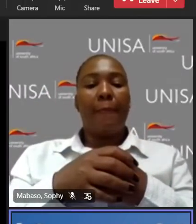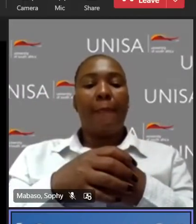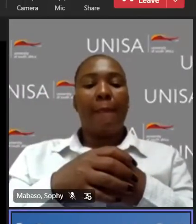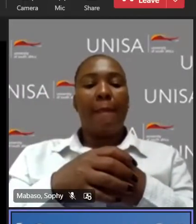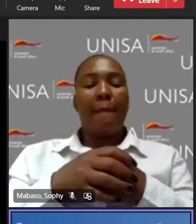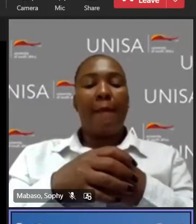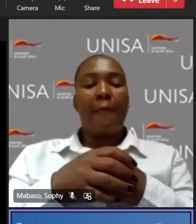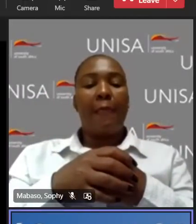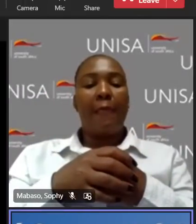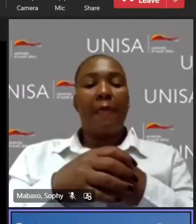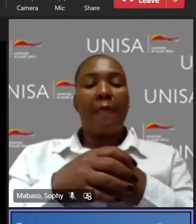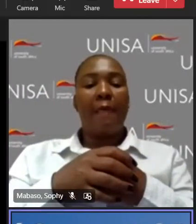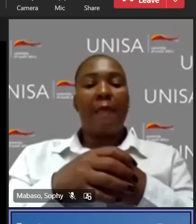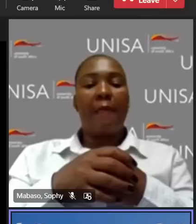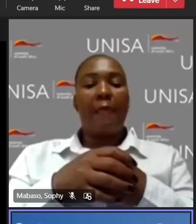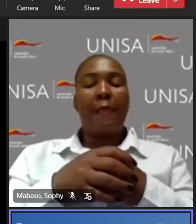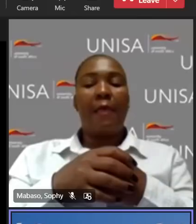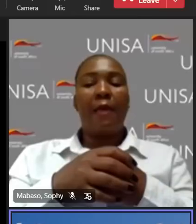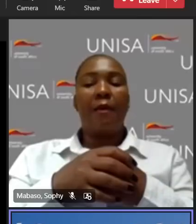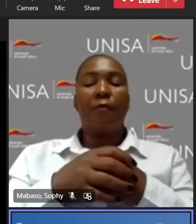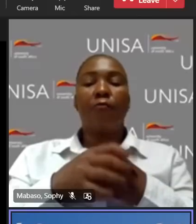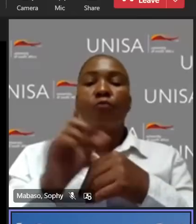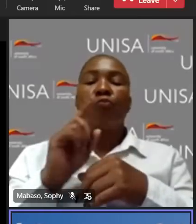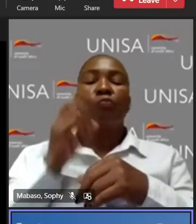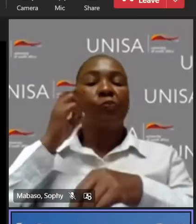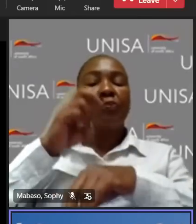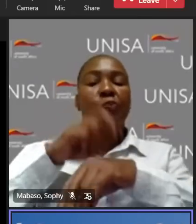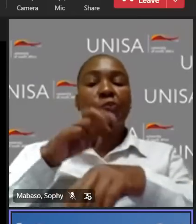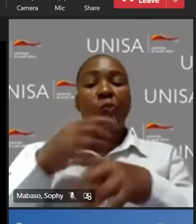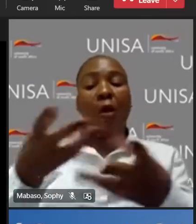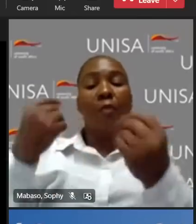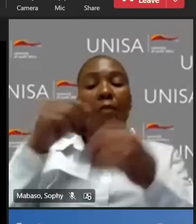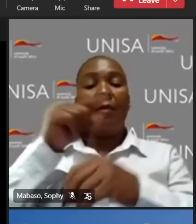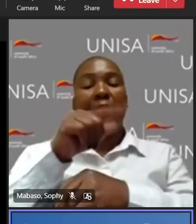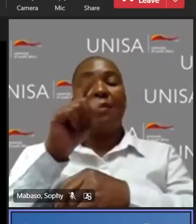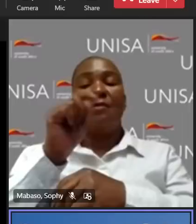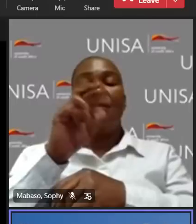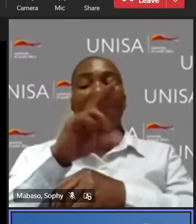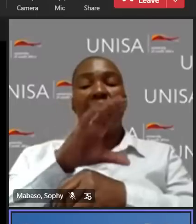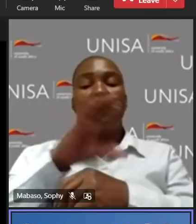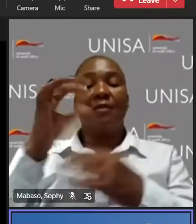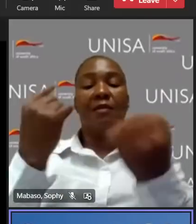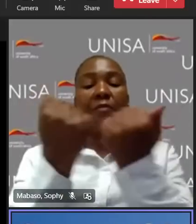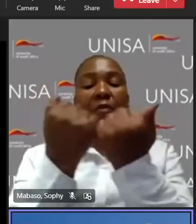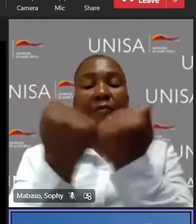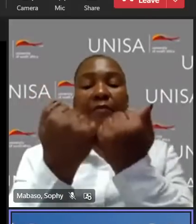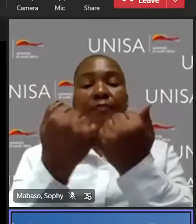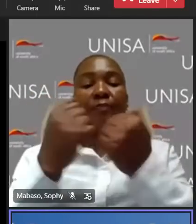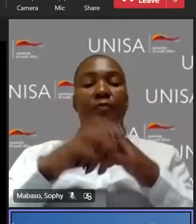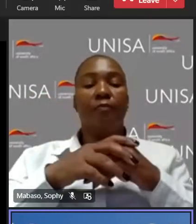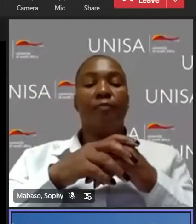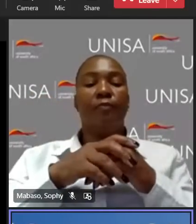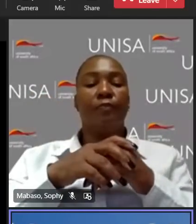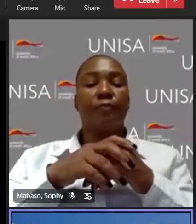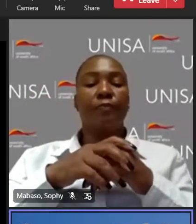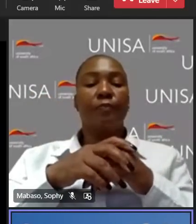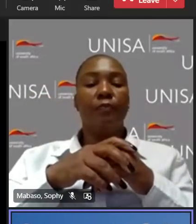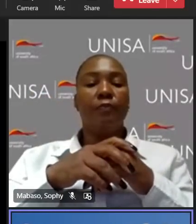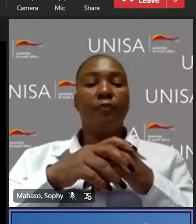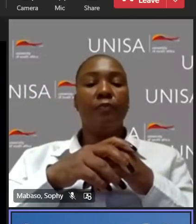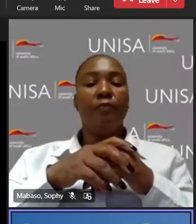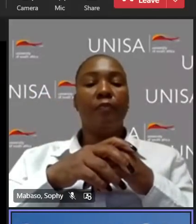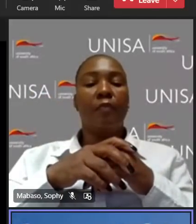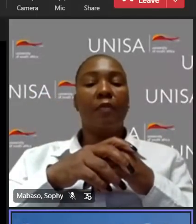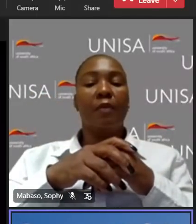So what are the requirements to get the TRC bursary? The